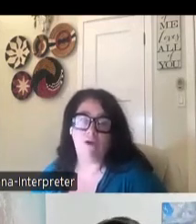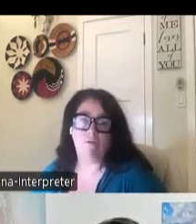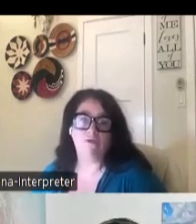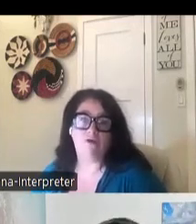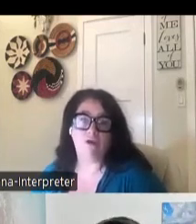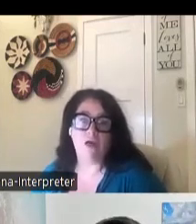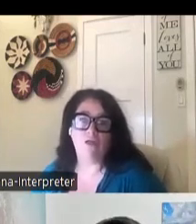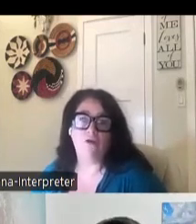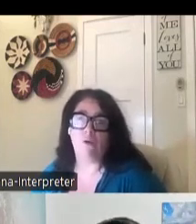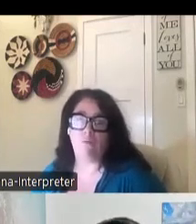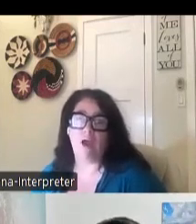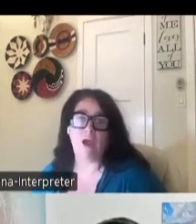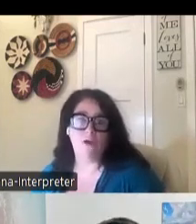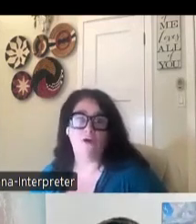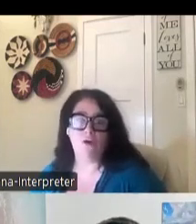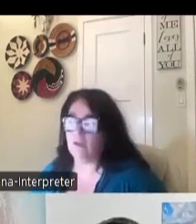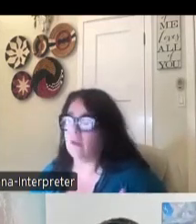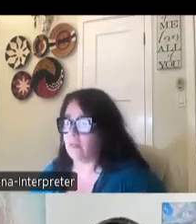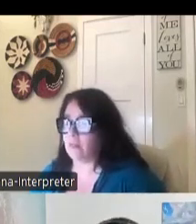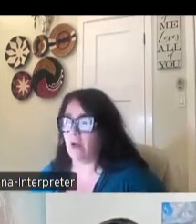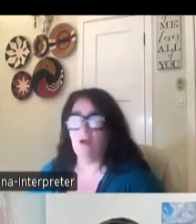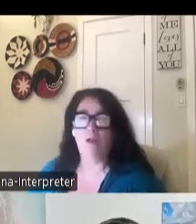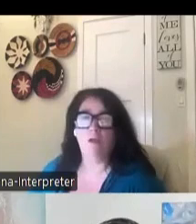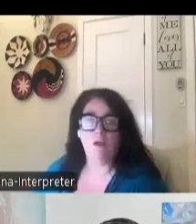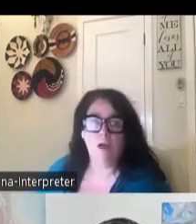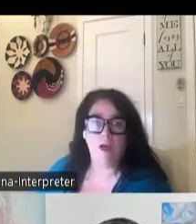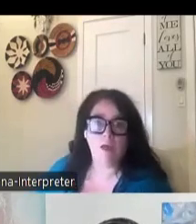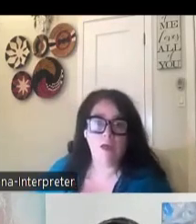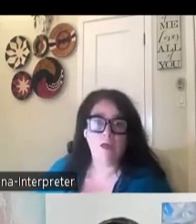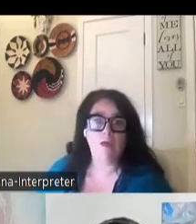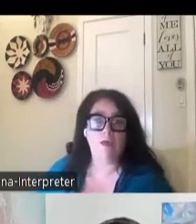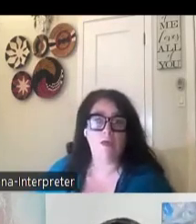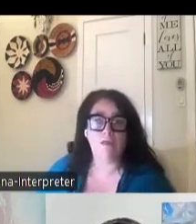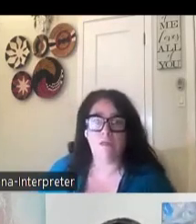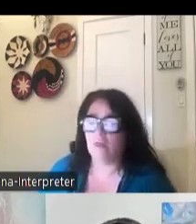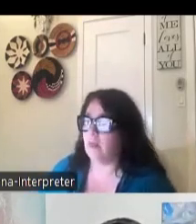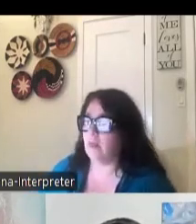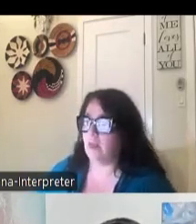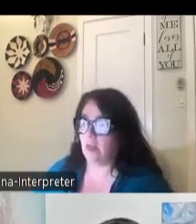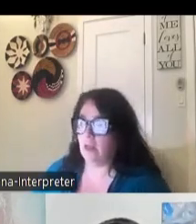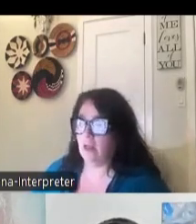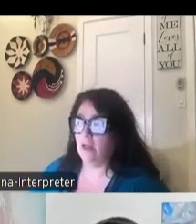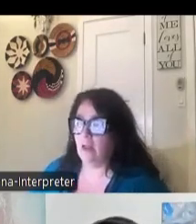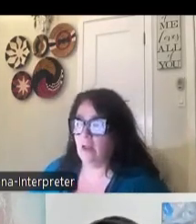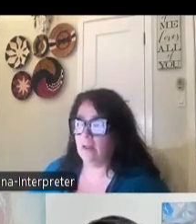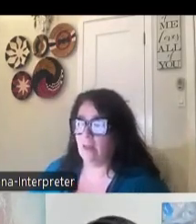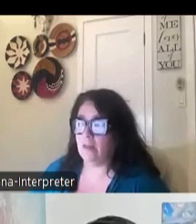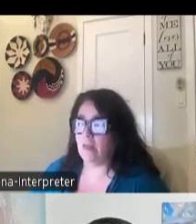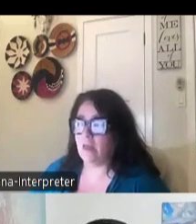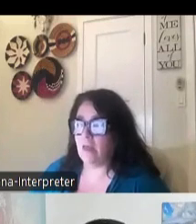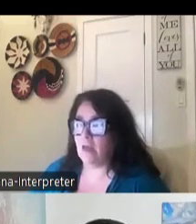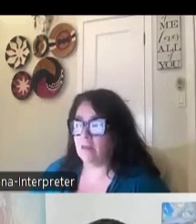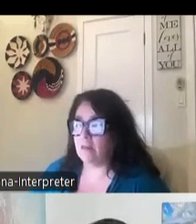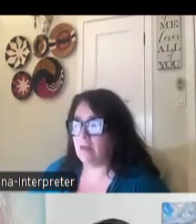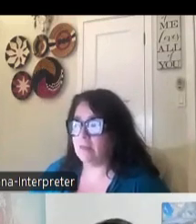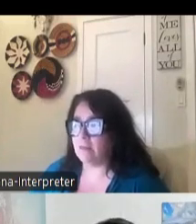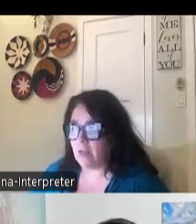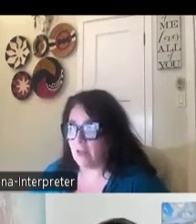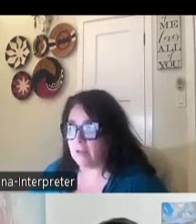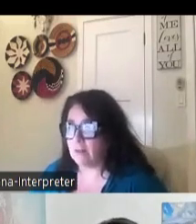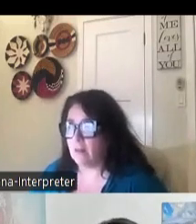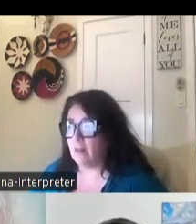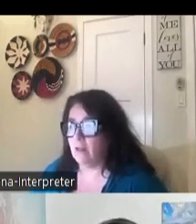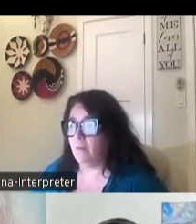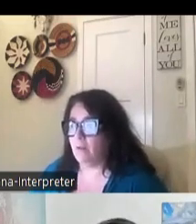mentioned, a key theme here is ever greater variability and increased hydroclimate whiplash, meaning the driest dries